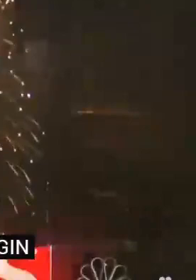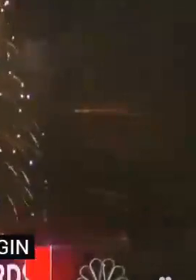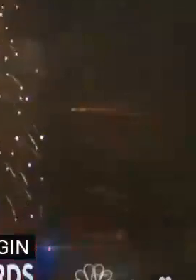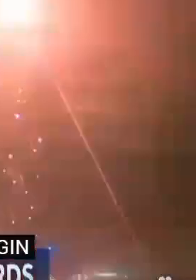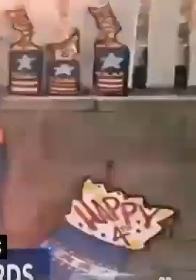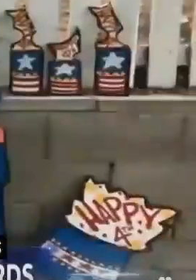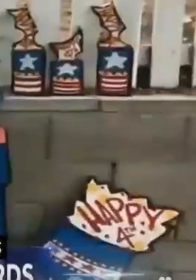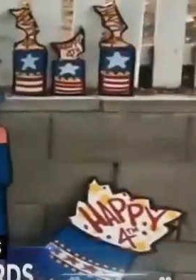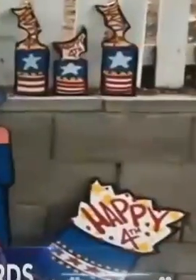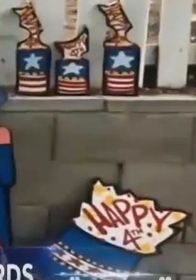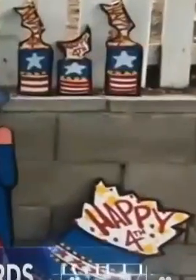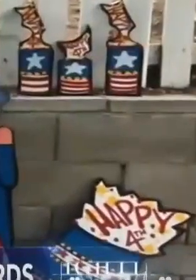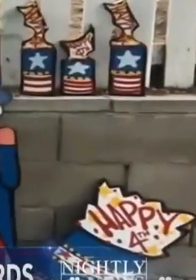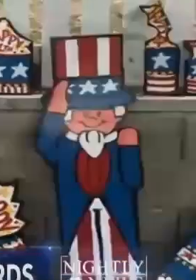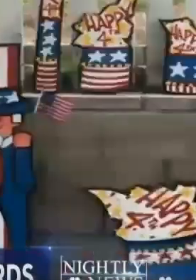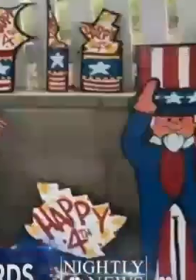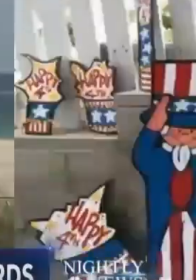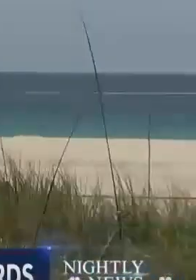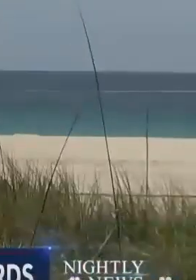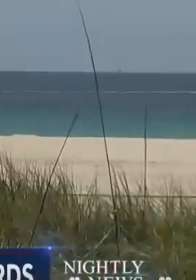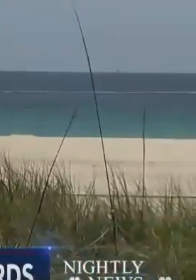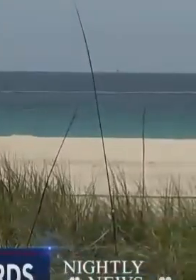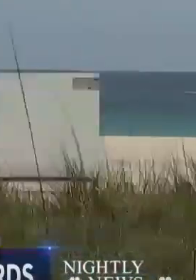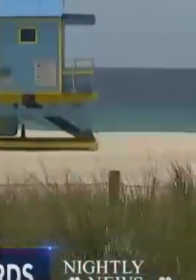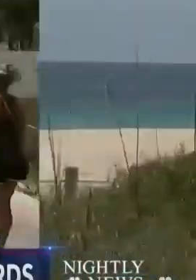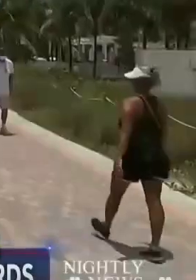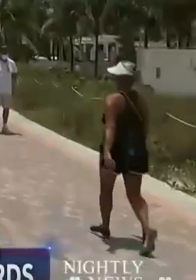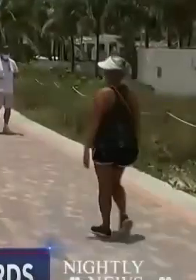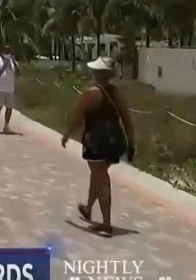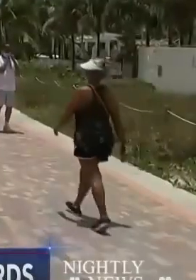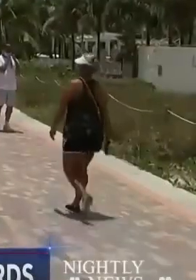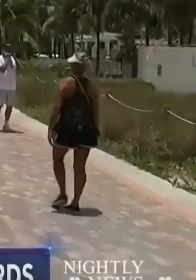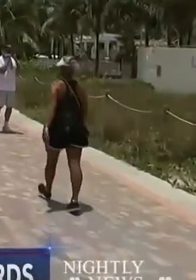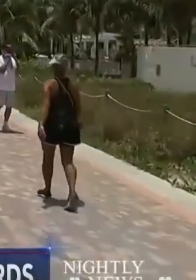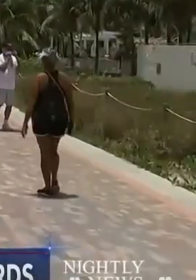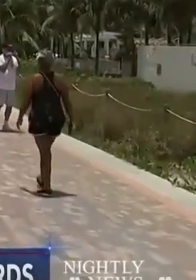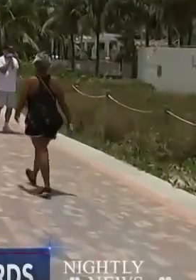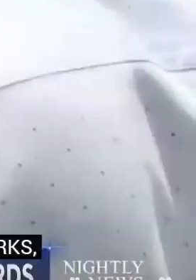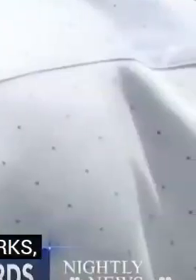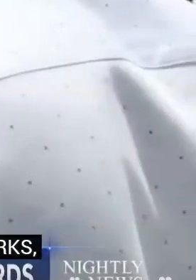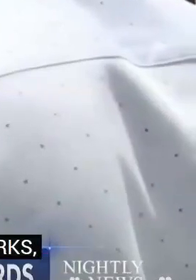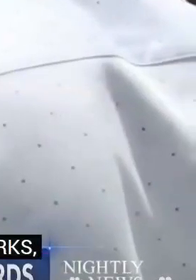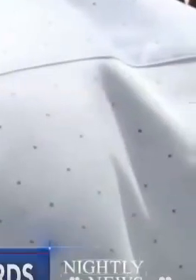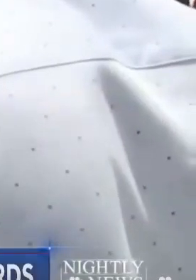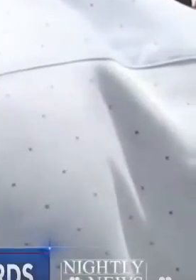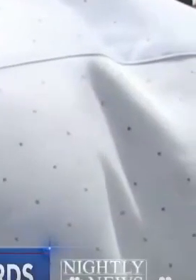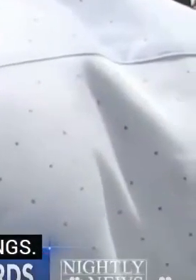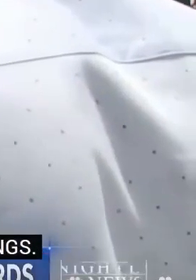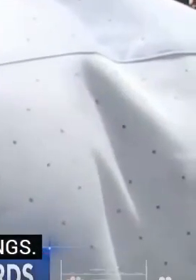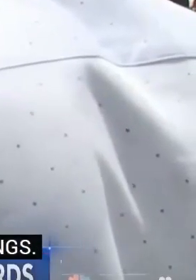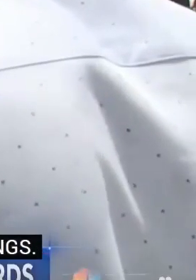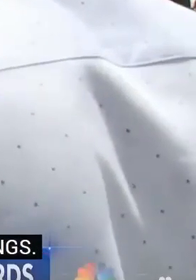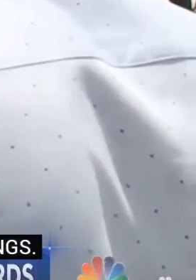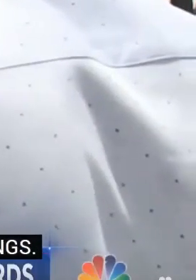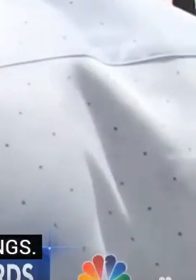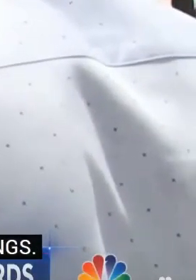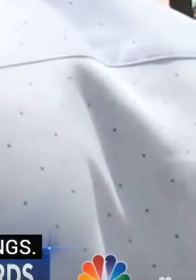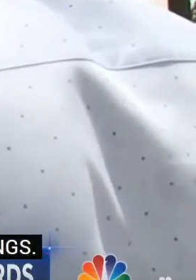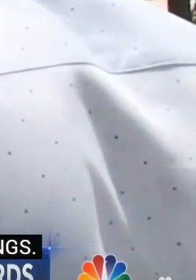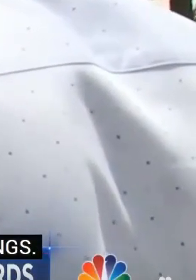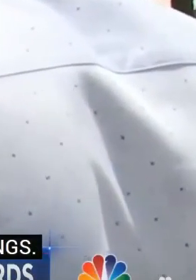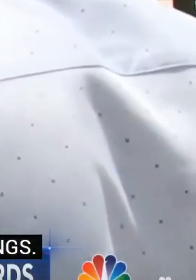a celebration largely stripped of fireworks, speeches, and large gatherings. I've seen it very low pace. I've never seen it like this